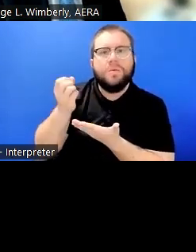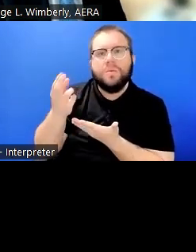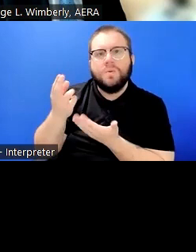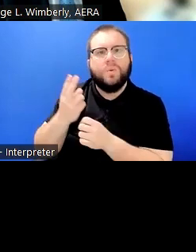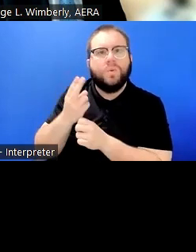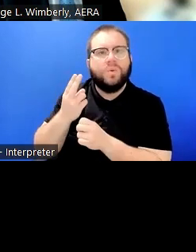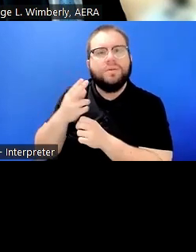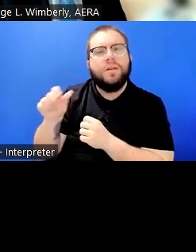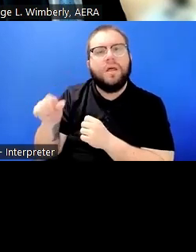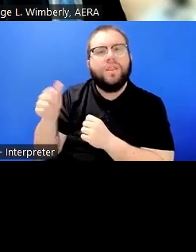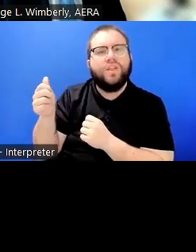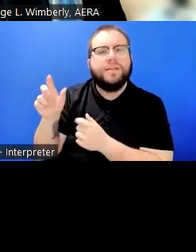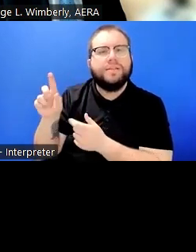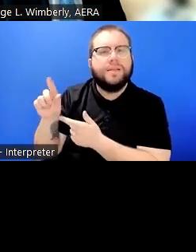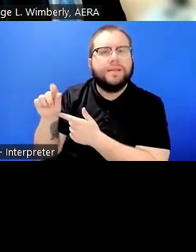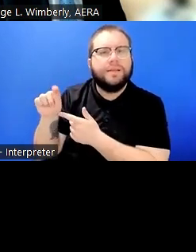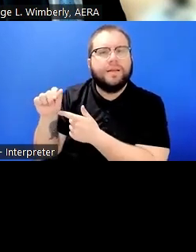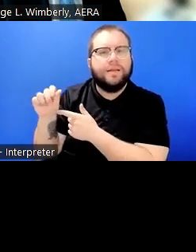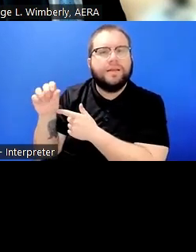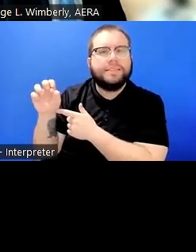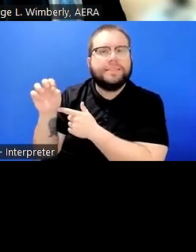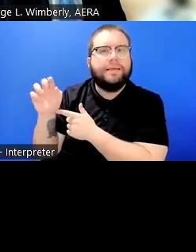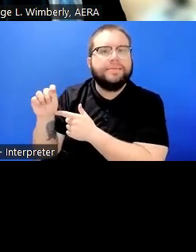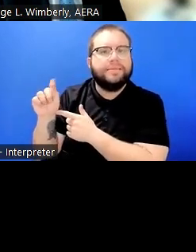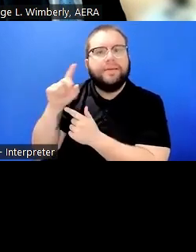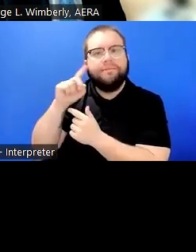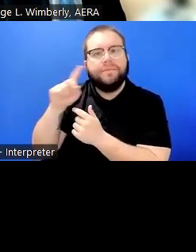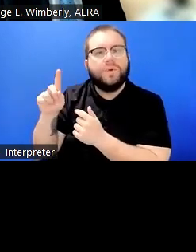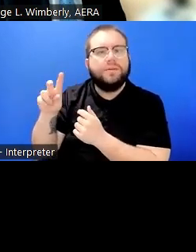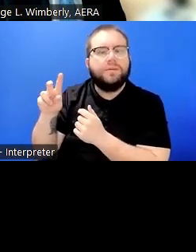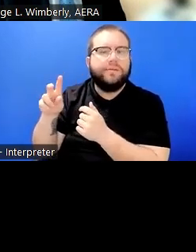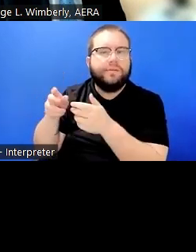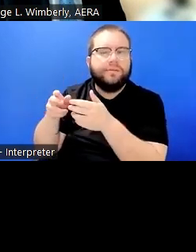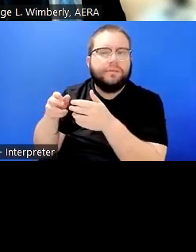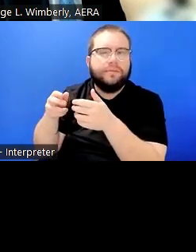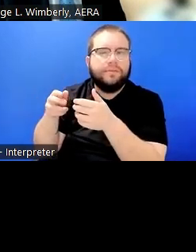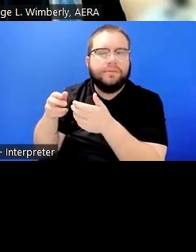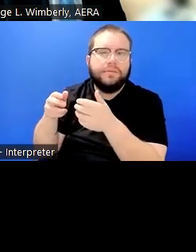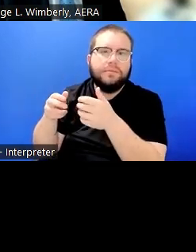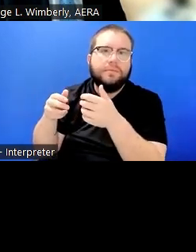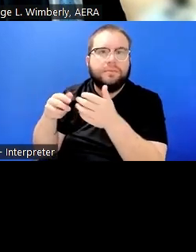and they just can't effectively address their research questions using this.